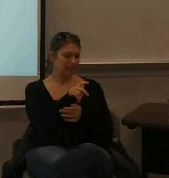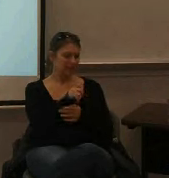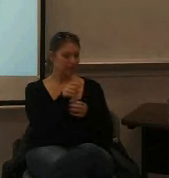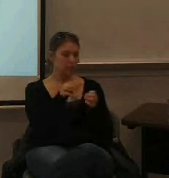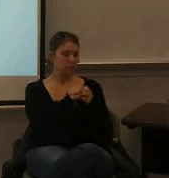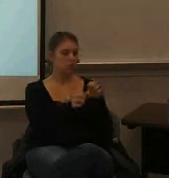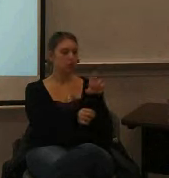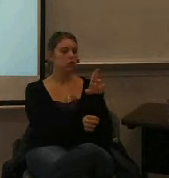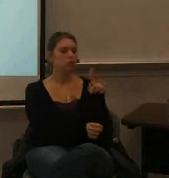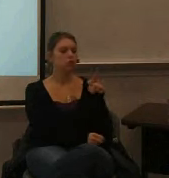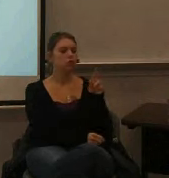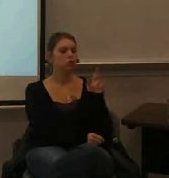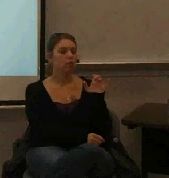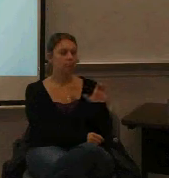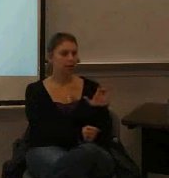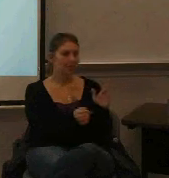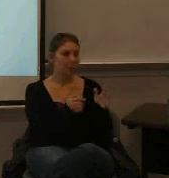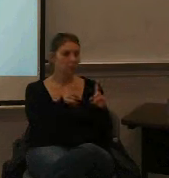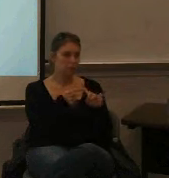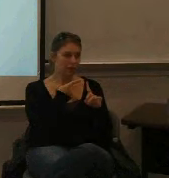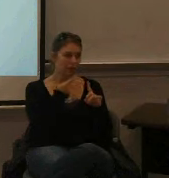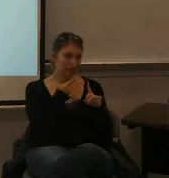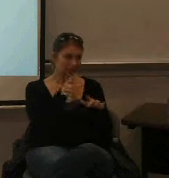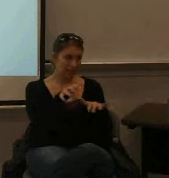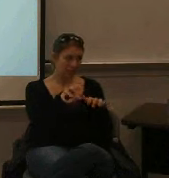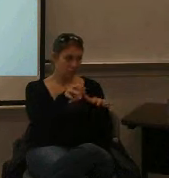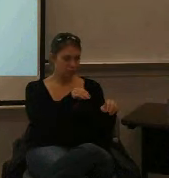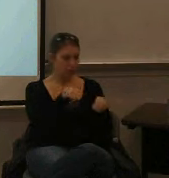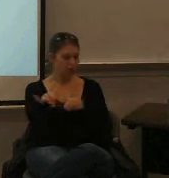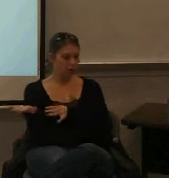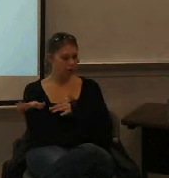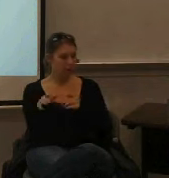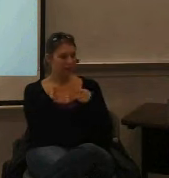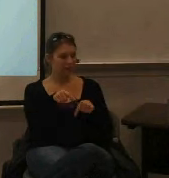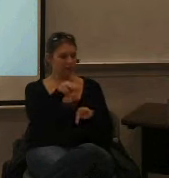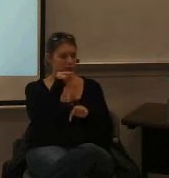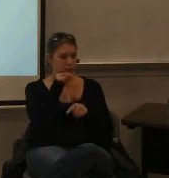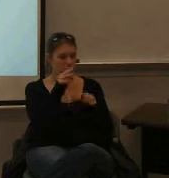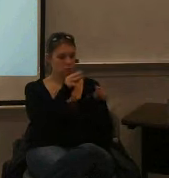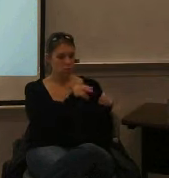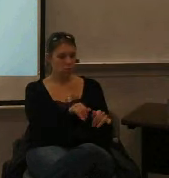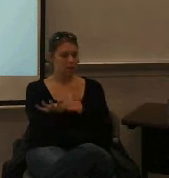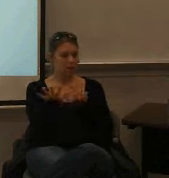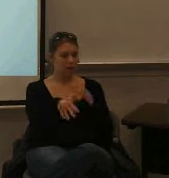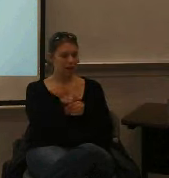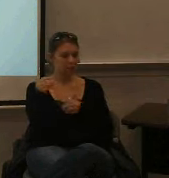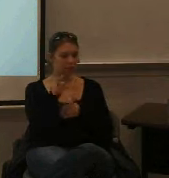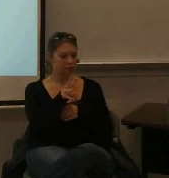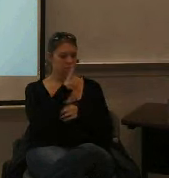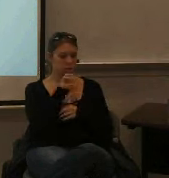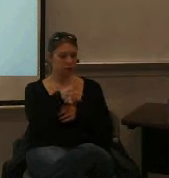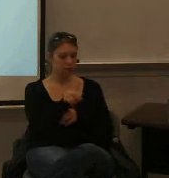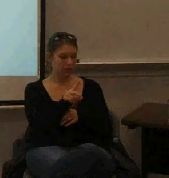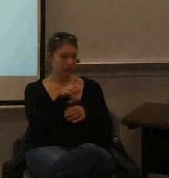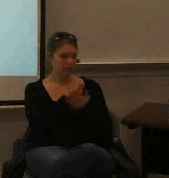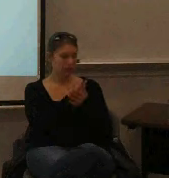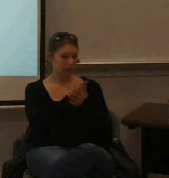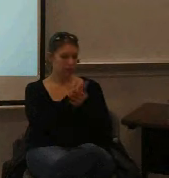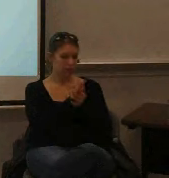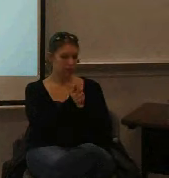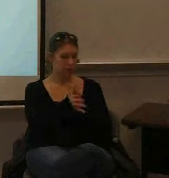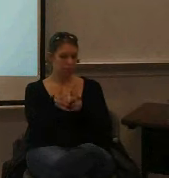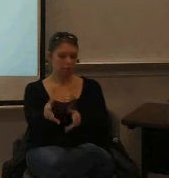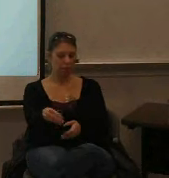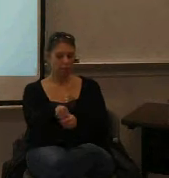more eutrophic after the glaciers went away, and then as that nutrient washed its way out of the watershed and it got deposited